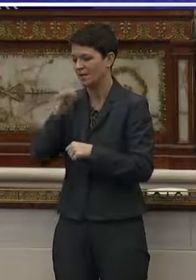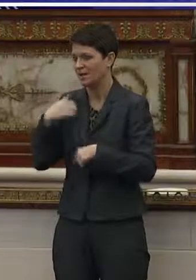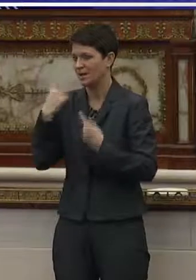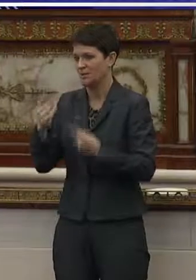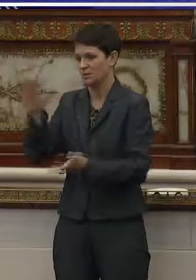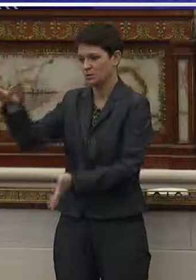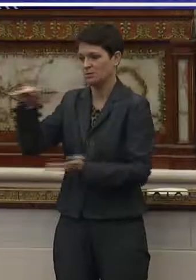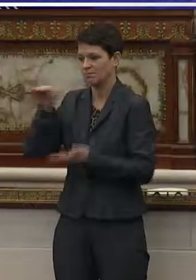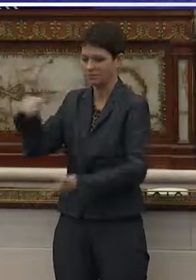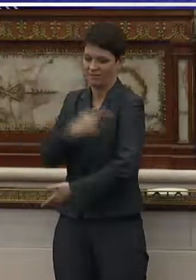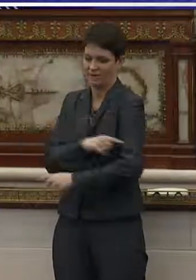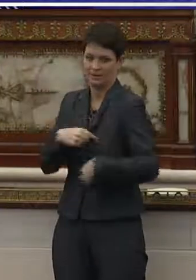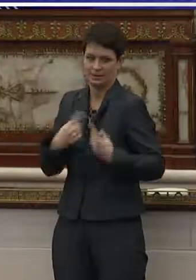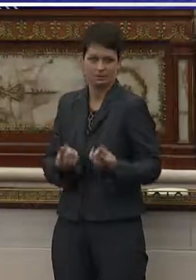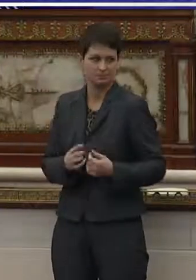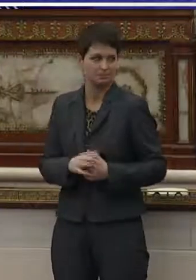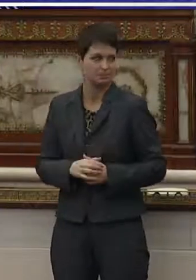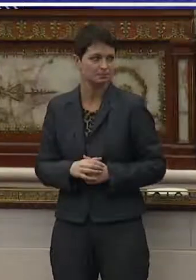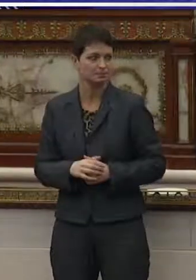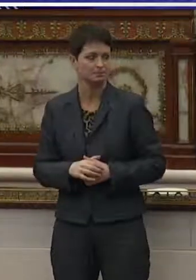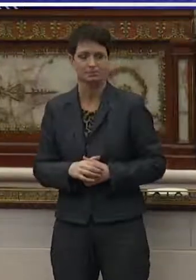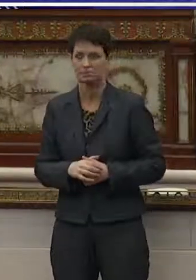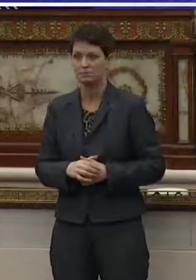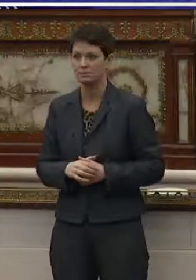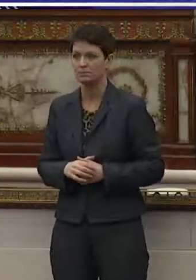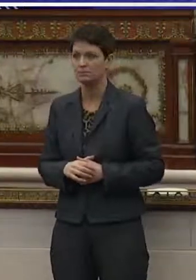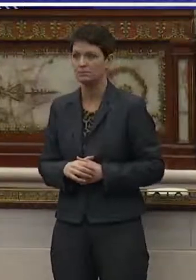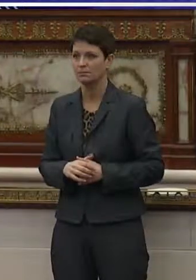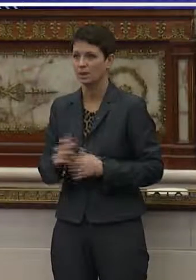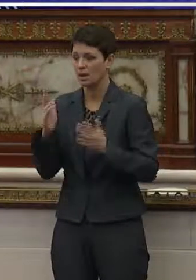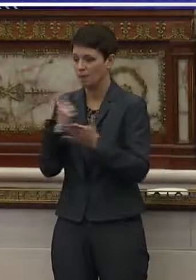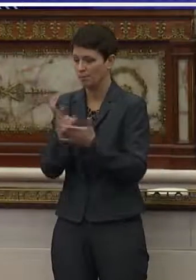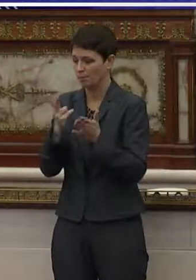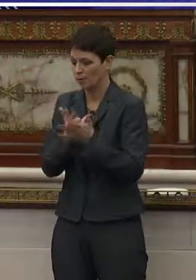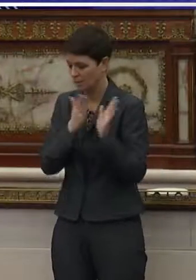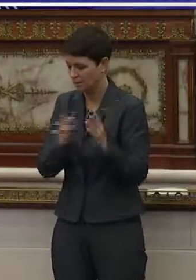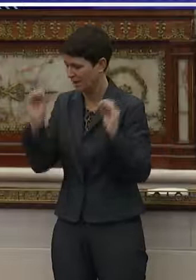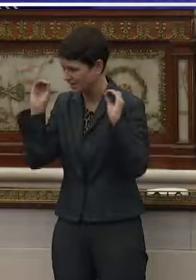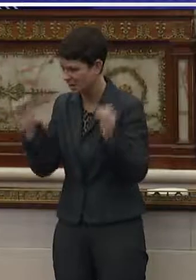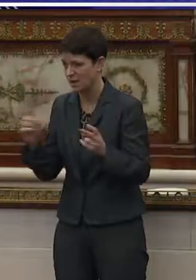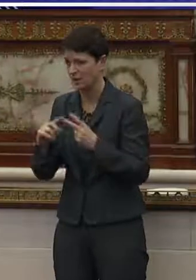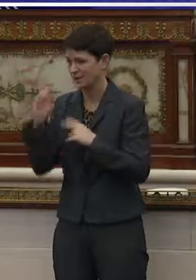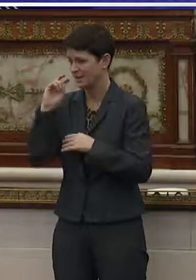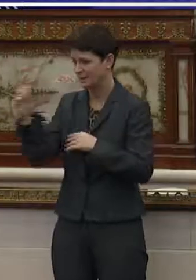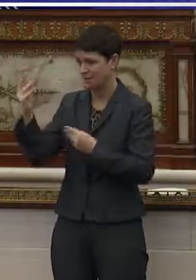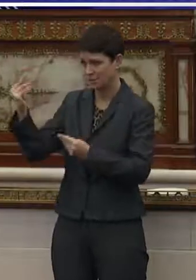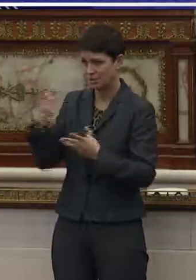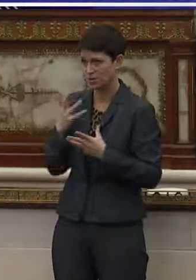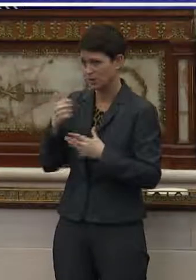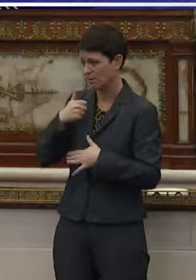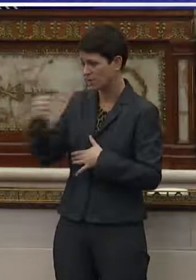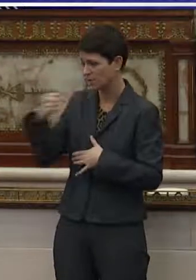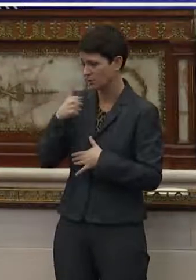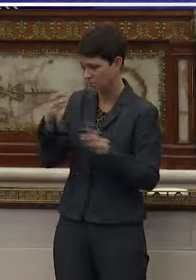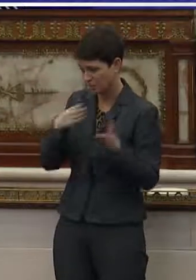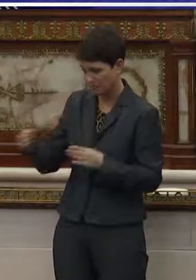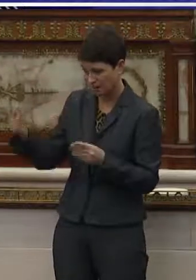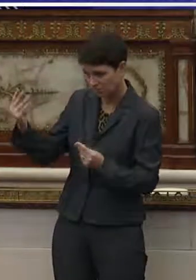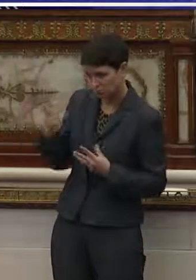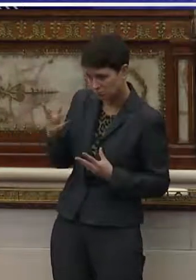receiving vaccines. We have no parking plan to my knowledge. Has SEPTA shared with us a public transportation